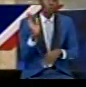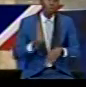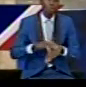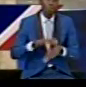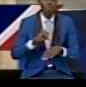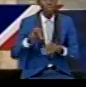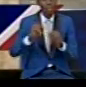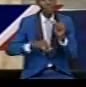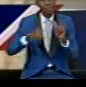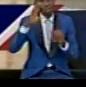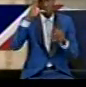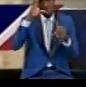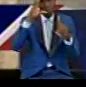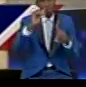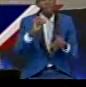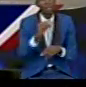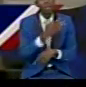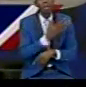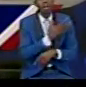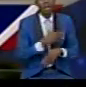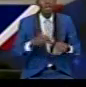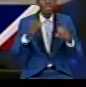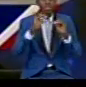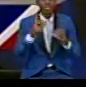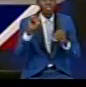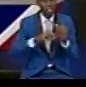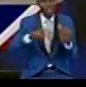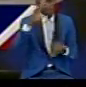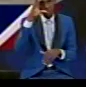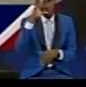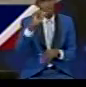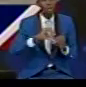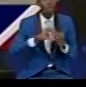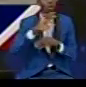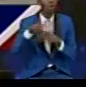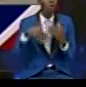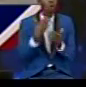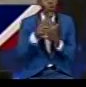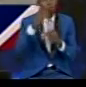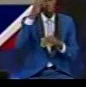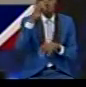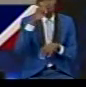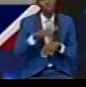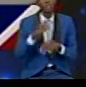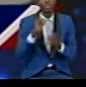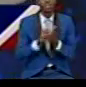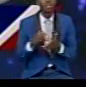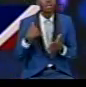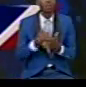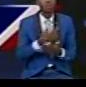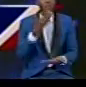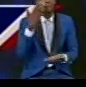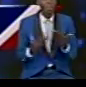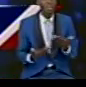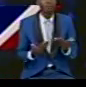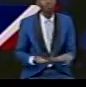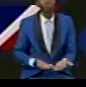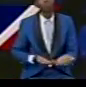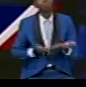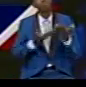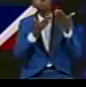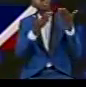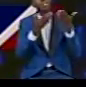man and teaching every man in all wisdom, that we may present